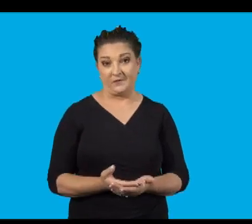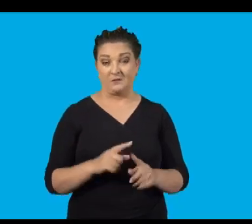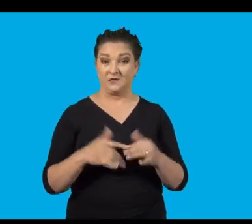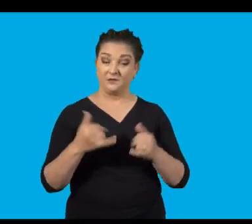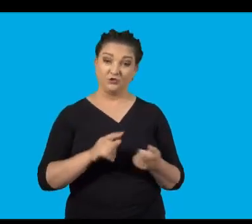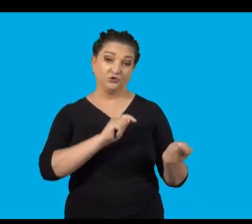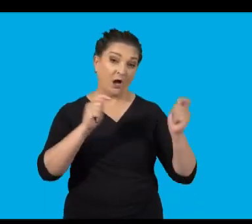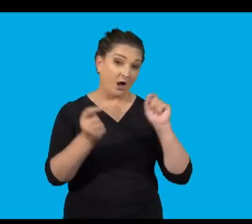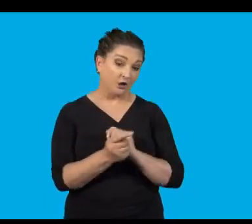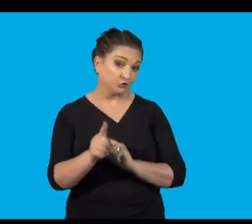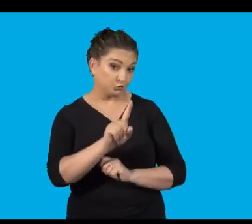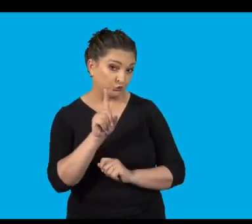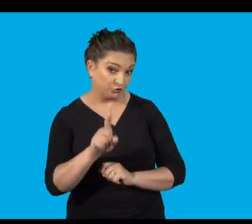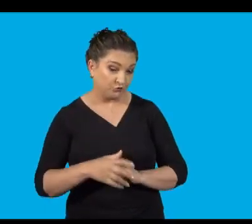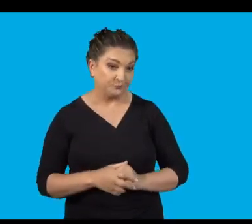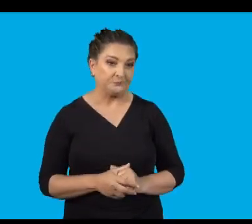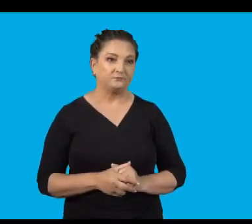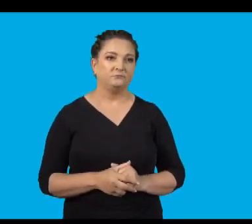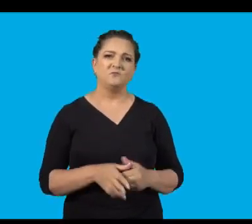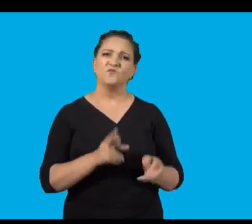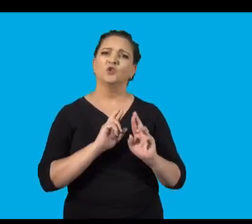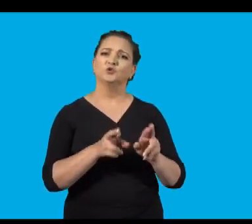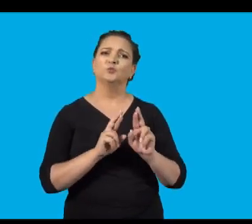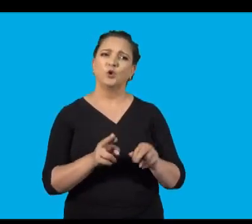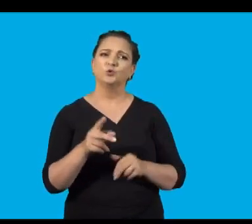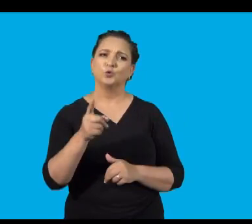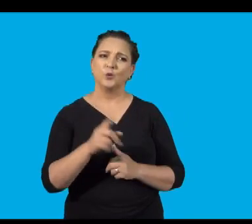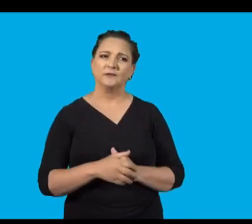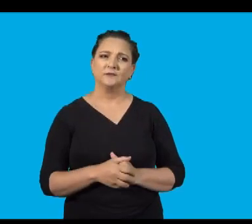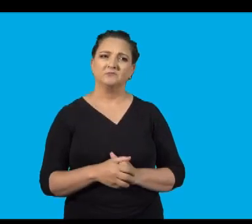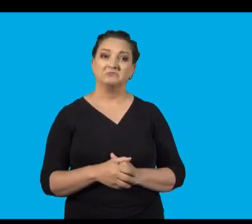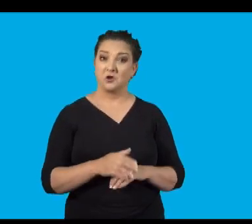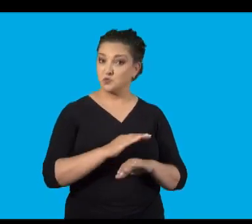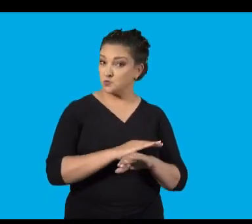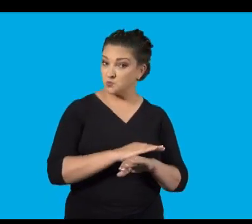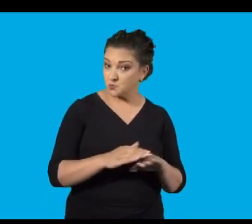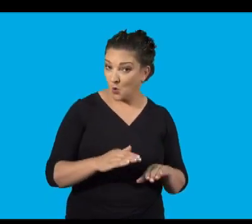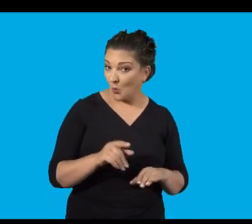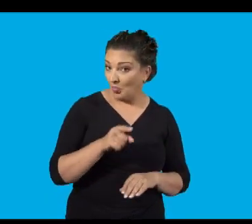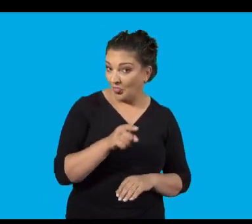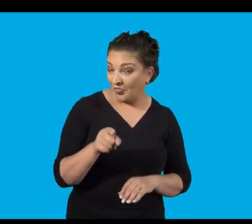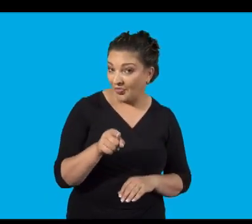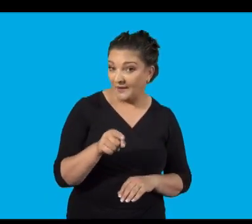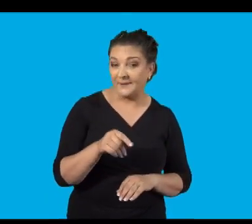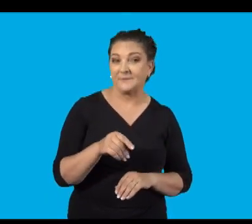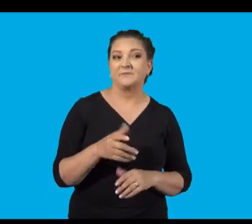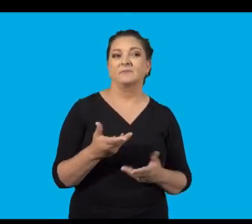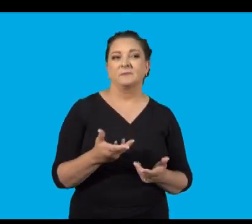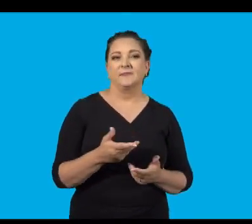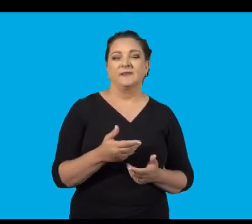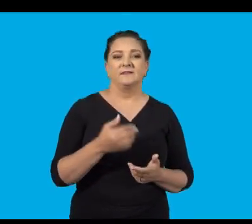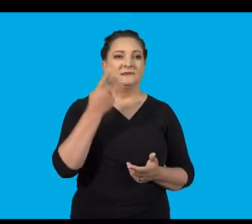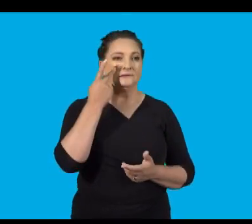you must change it into a question, and in our response, we see don't they, all